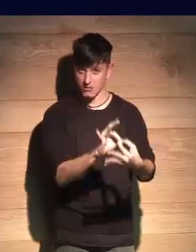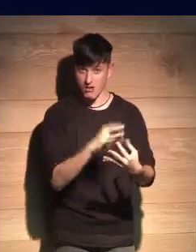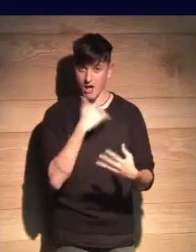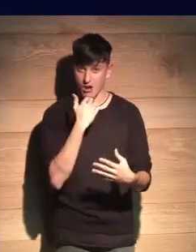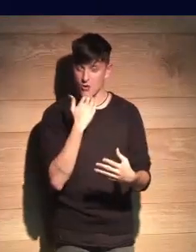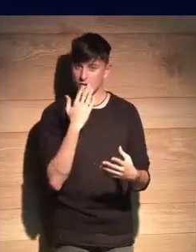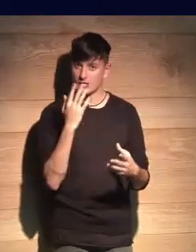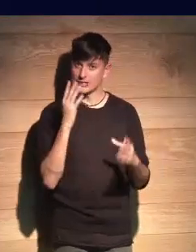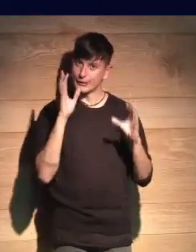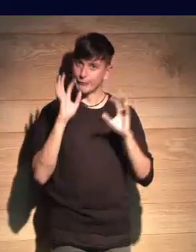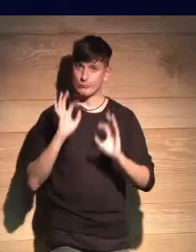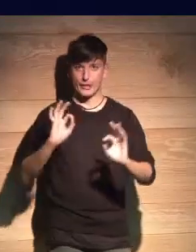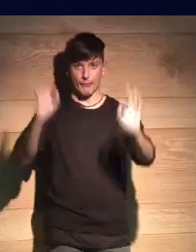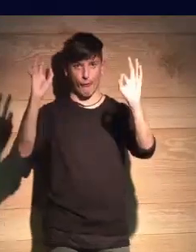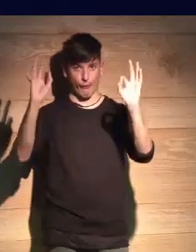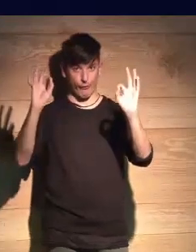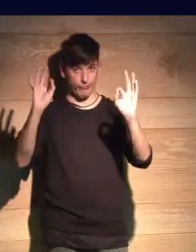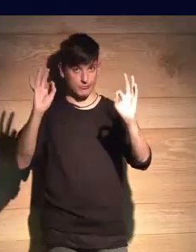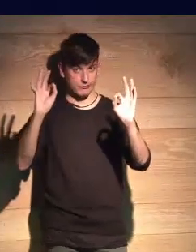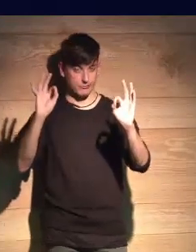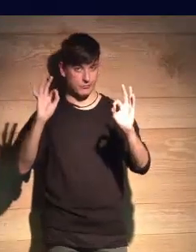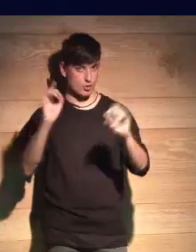not exclusive.